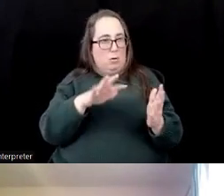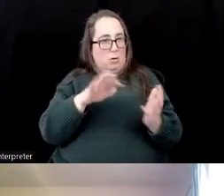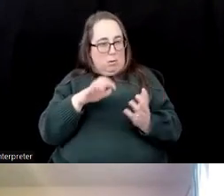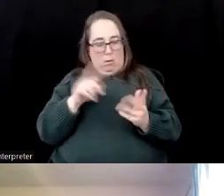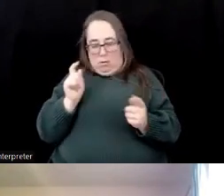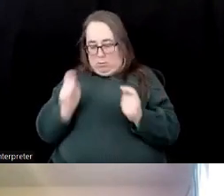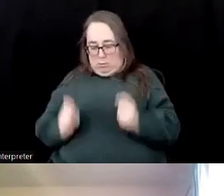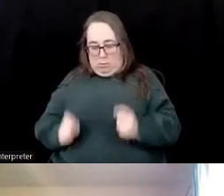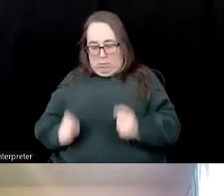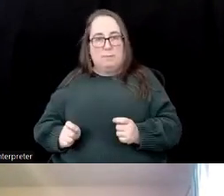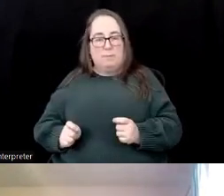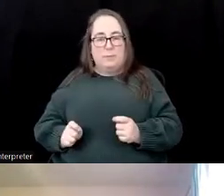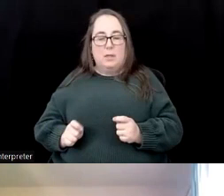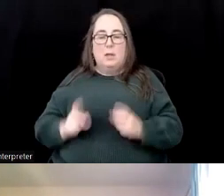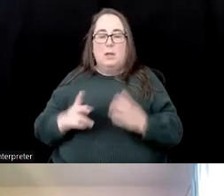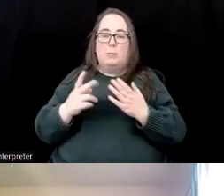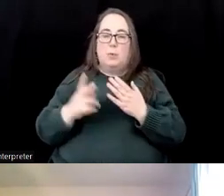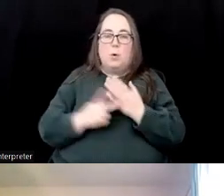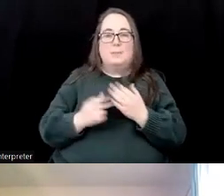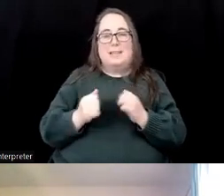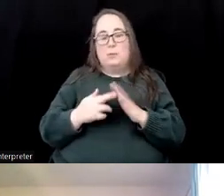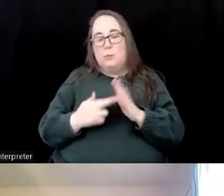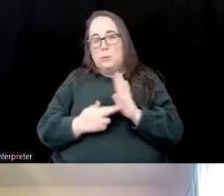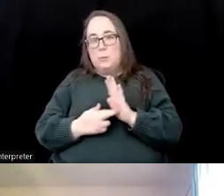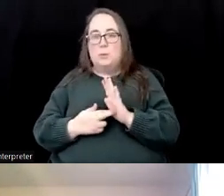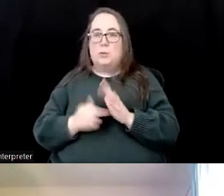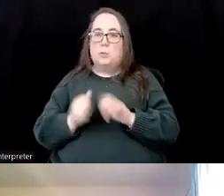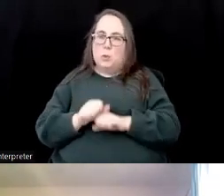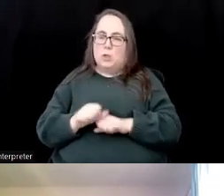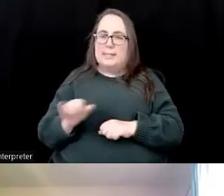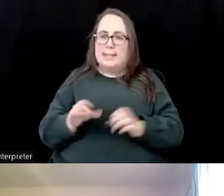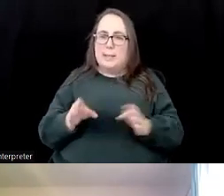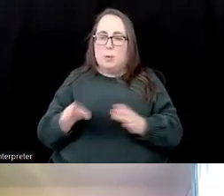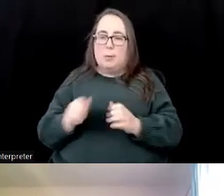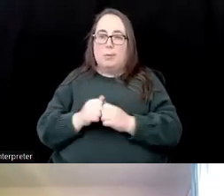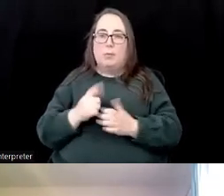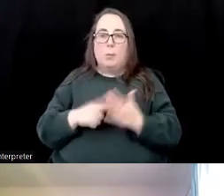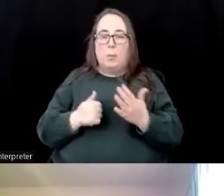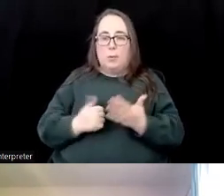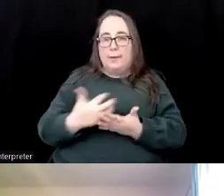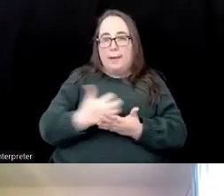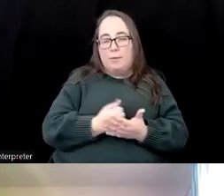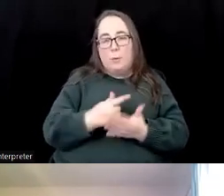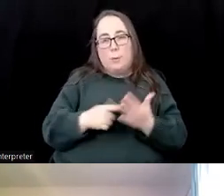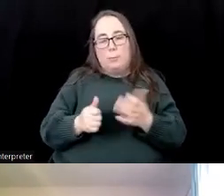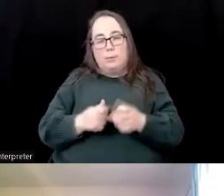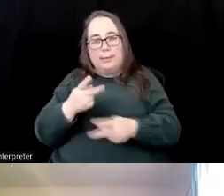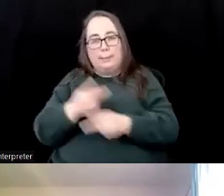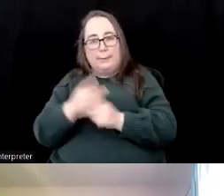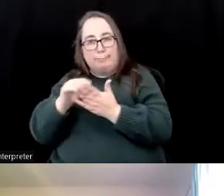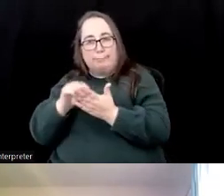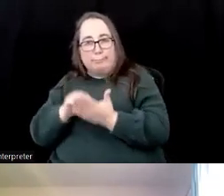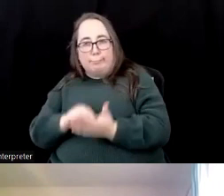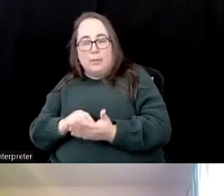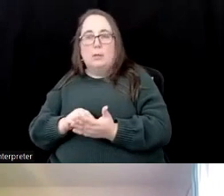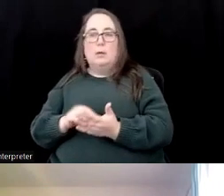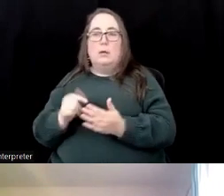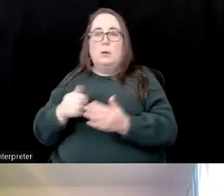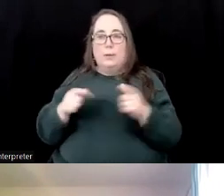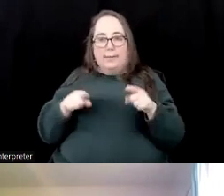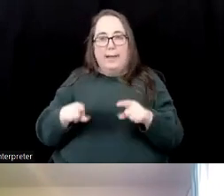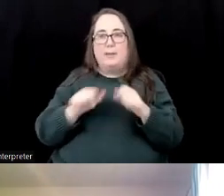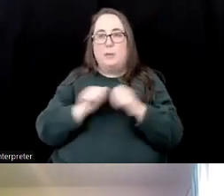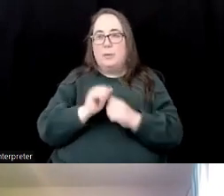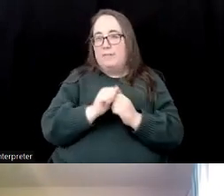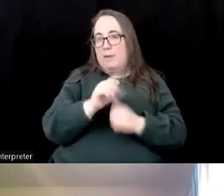programs and the rules basically work the same way around what we're gathering and what we're keeping track of. We aligned it with the